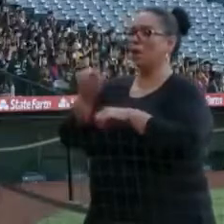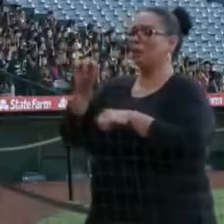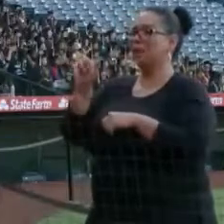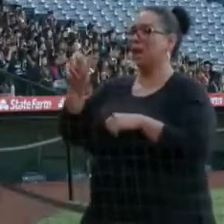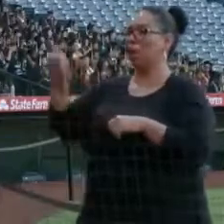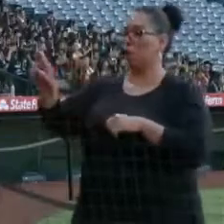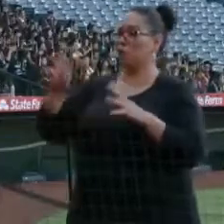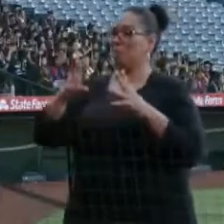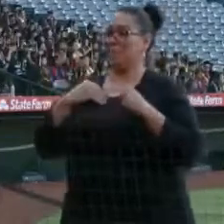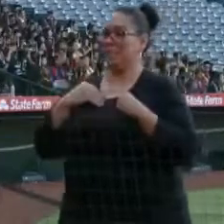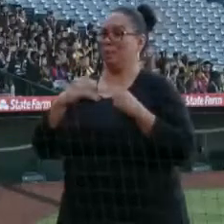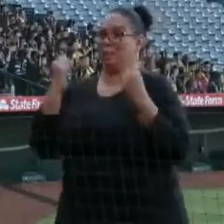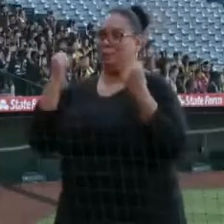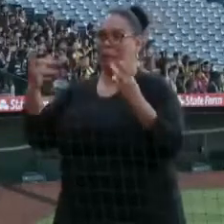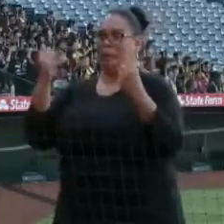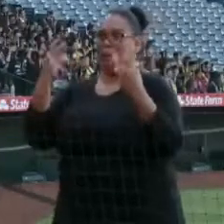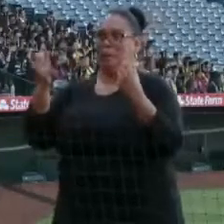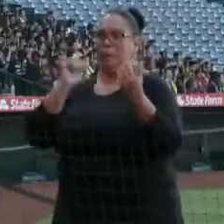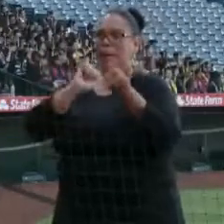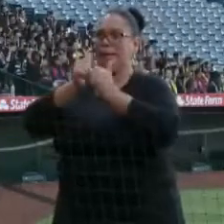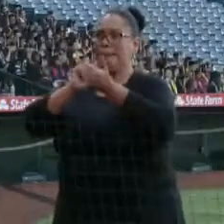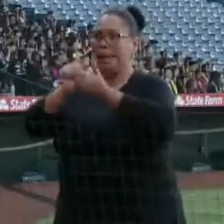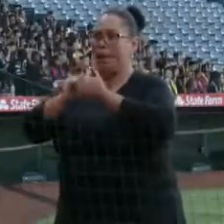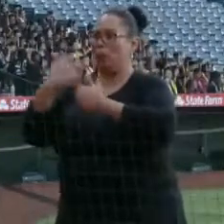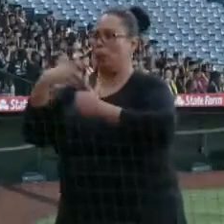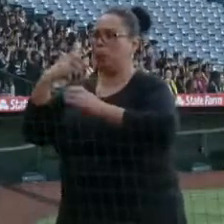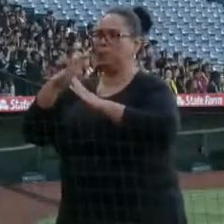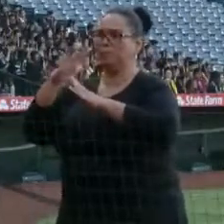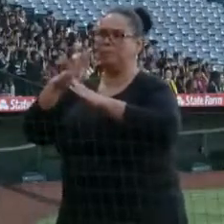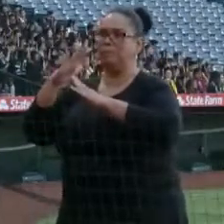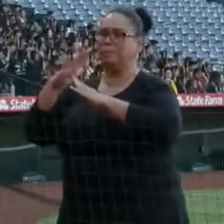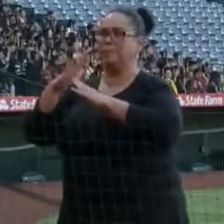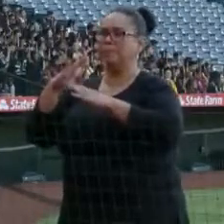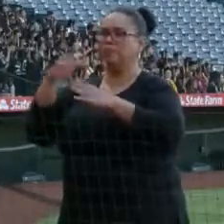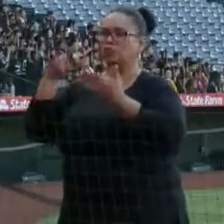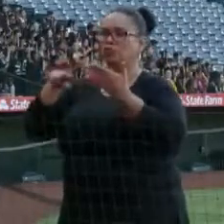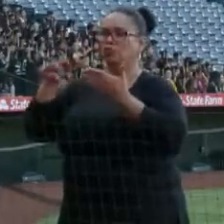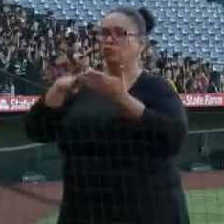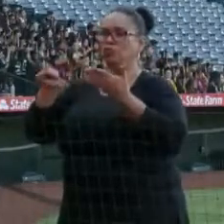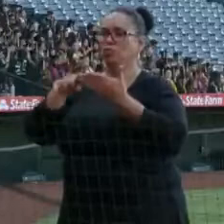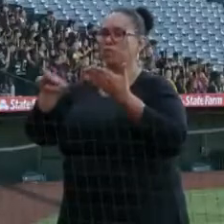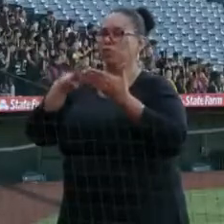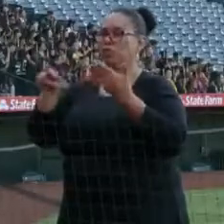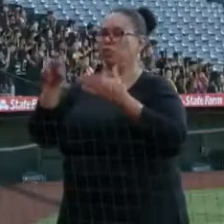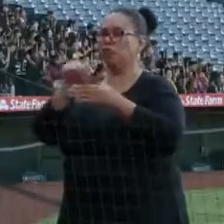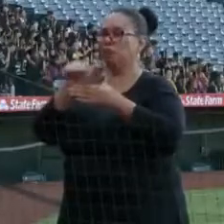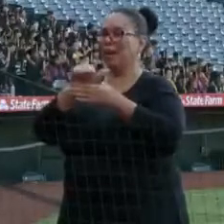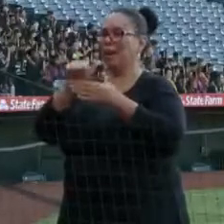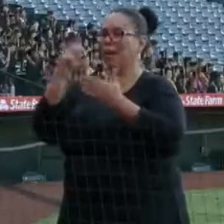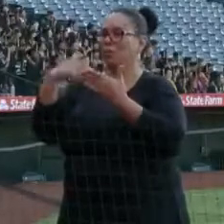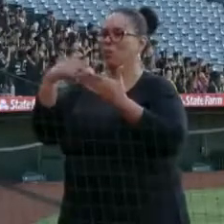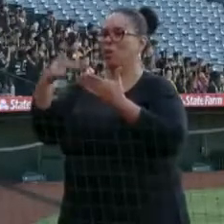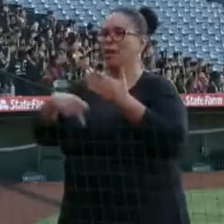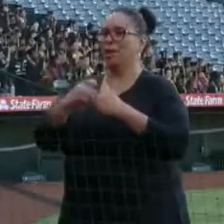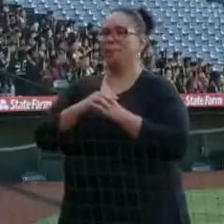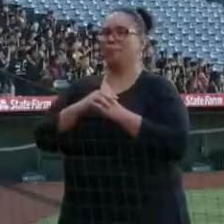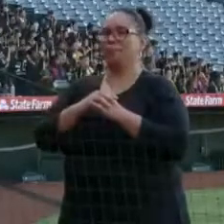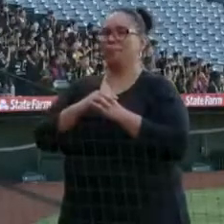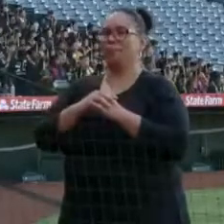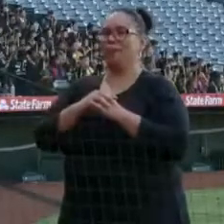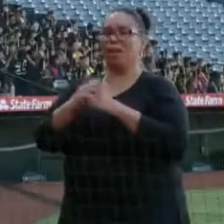accepted to many competitive and prestigious research training programs. Next